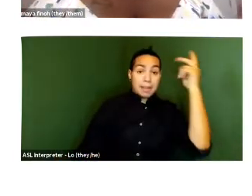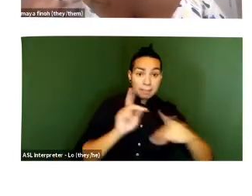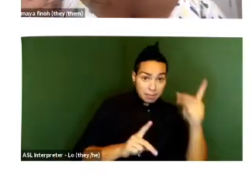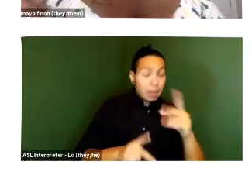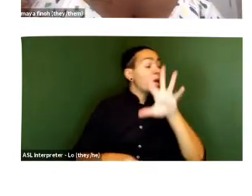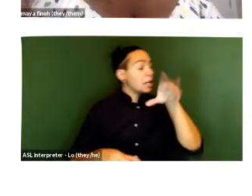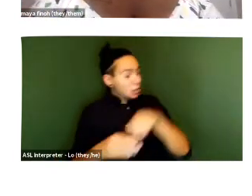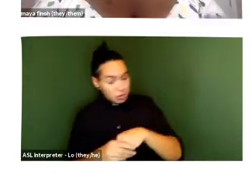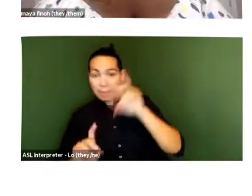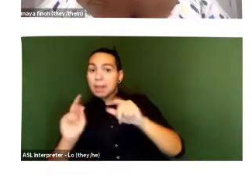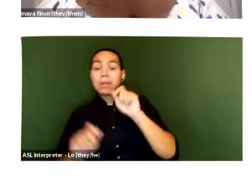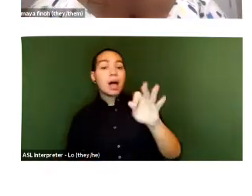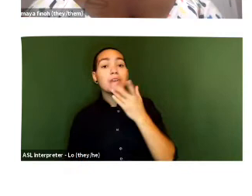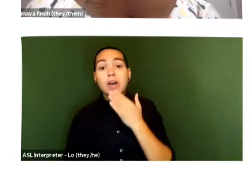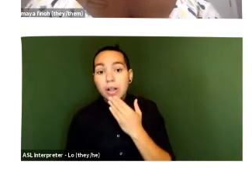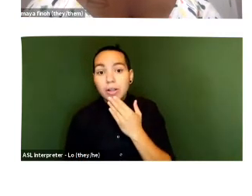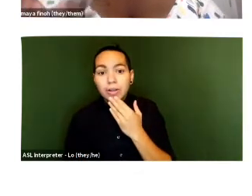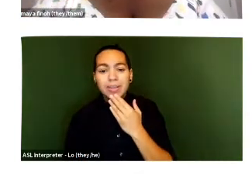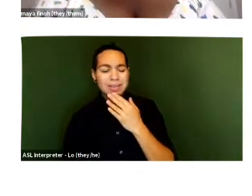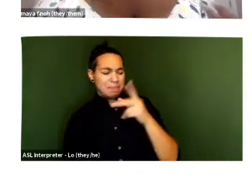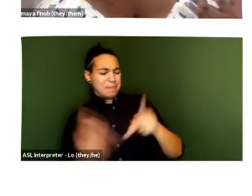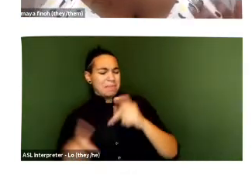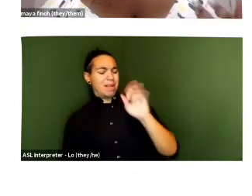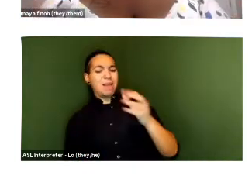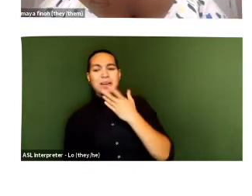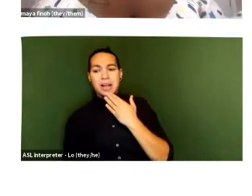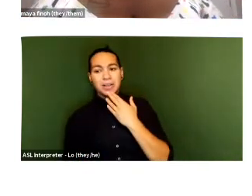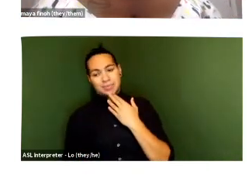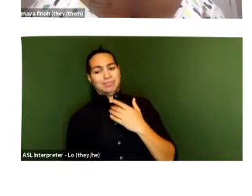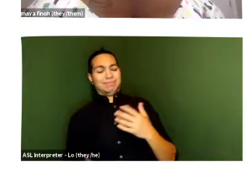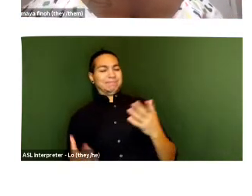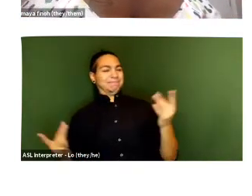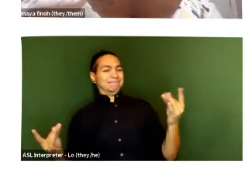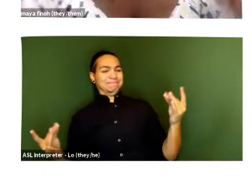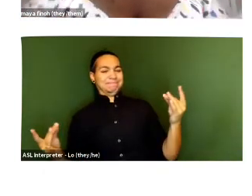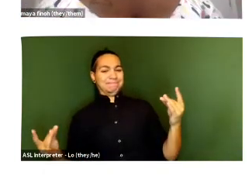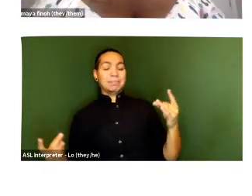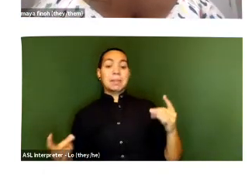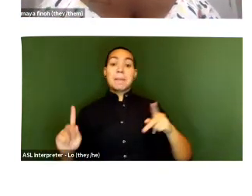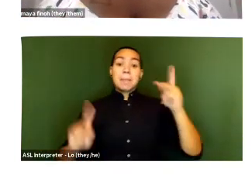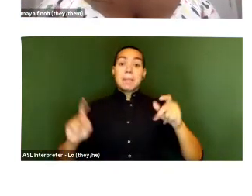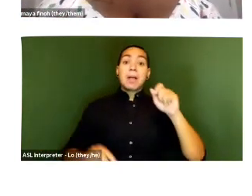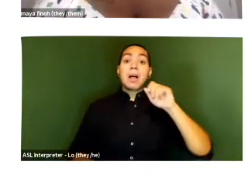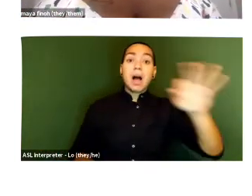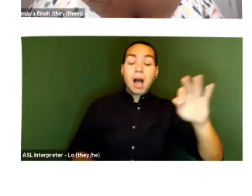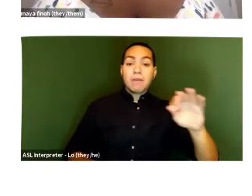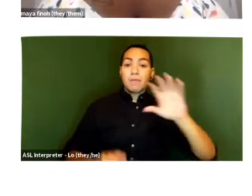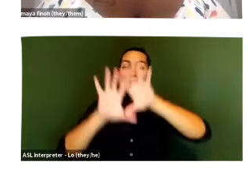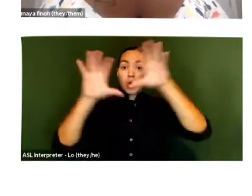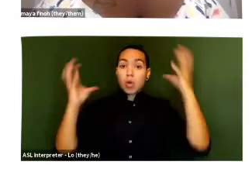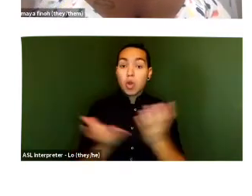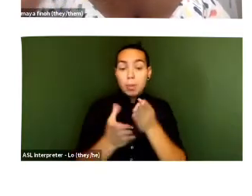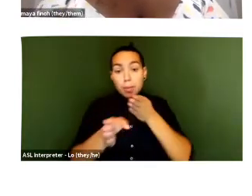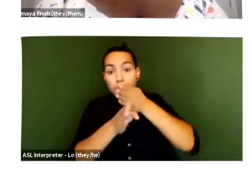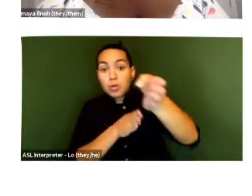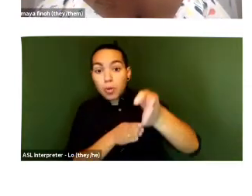color. I know people of color is a fraught term, I put it here, but people of the global majority, colonized people, I